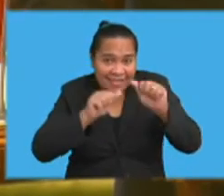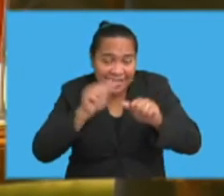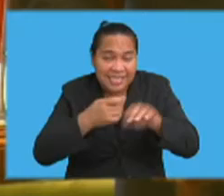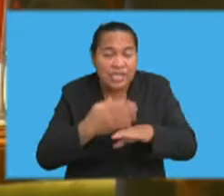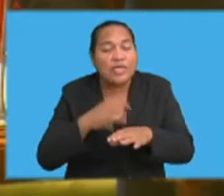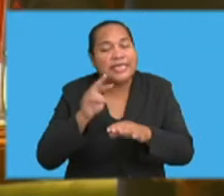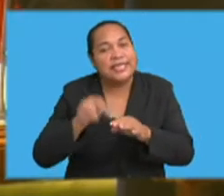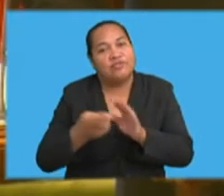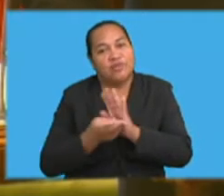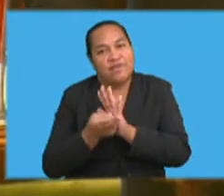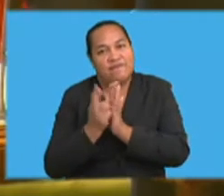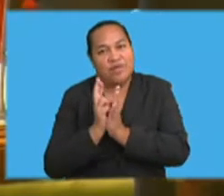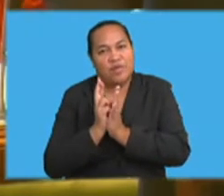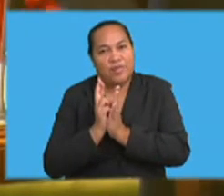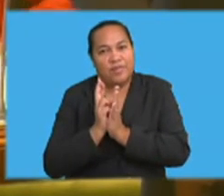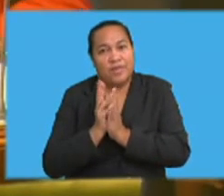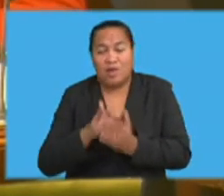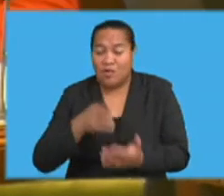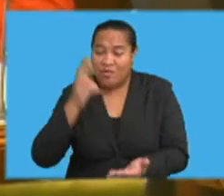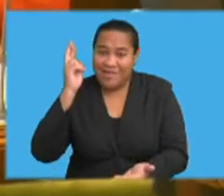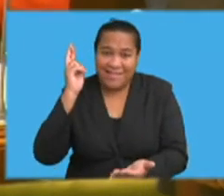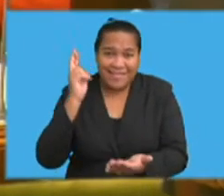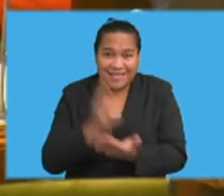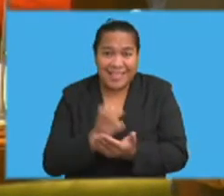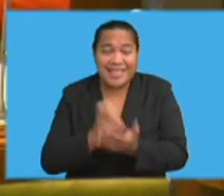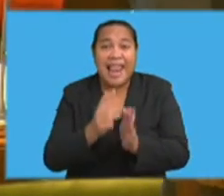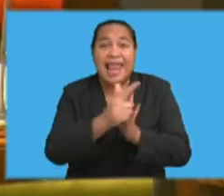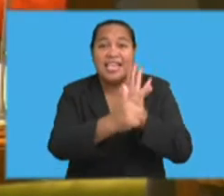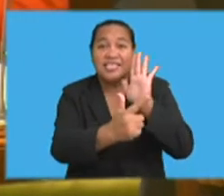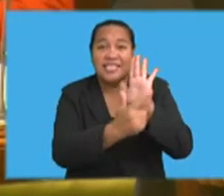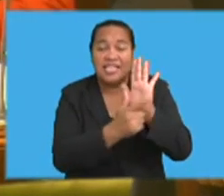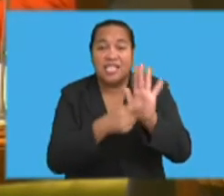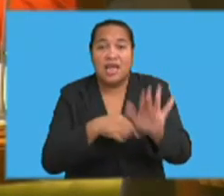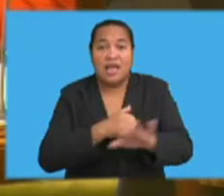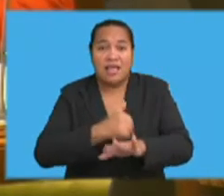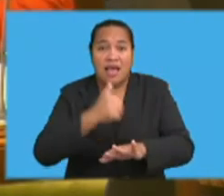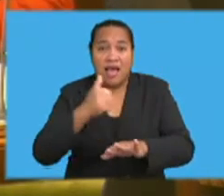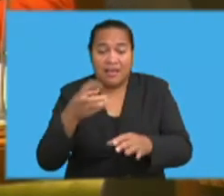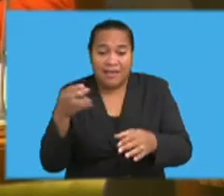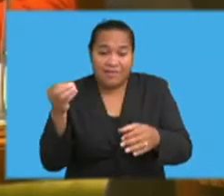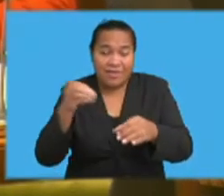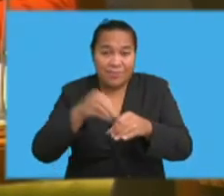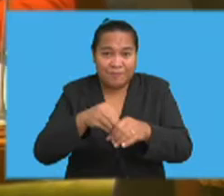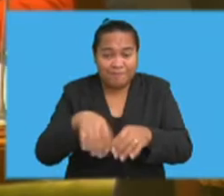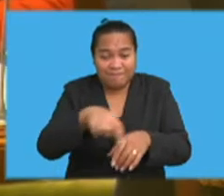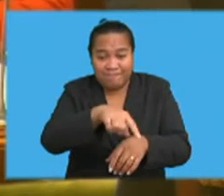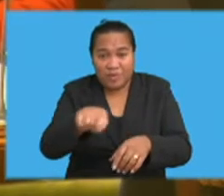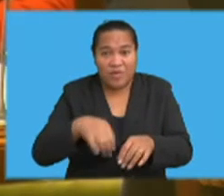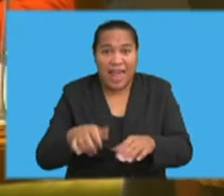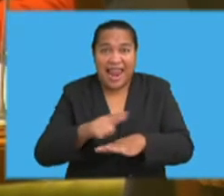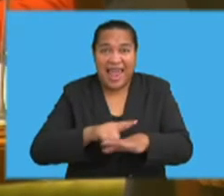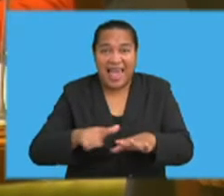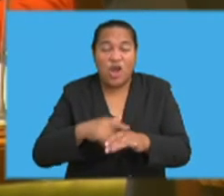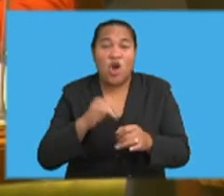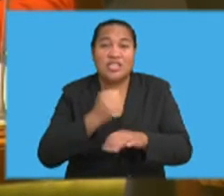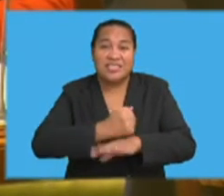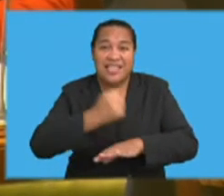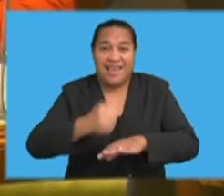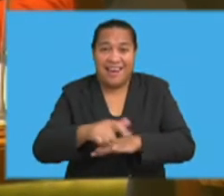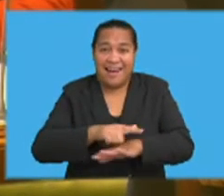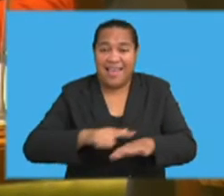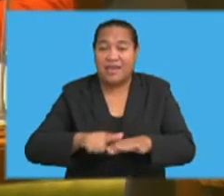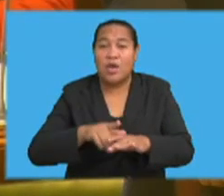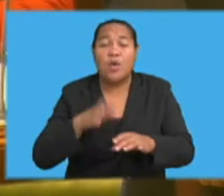reviewed. Realistically, Madam Speaker, the legislations that govern the assessment of land rental on state land were